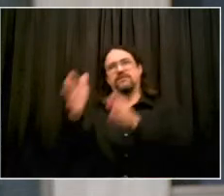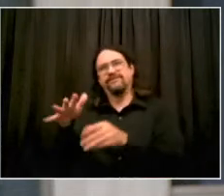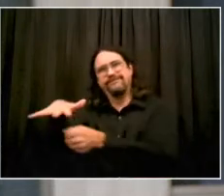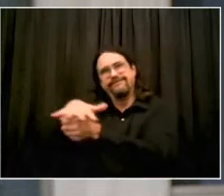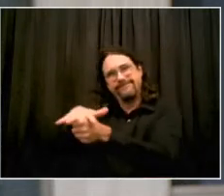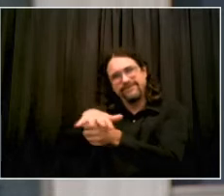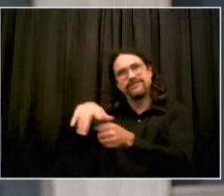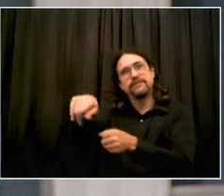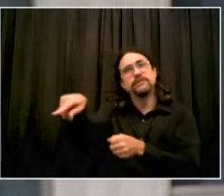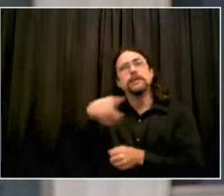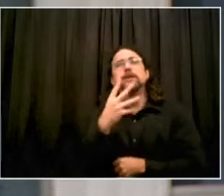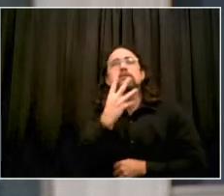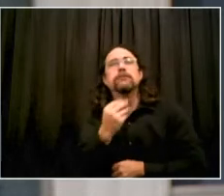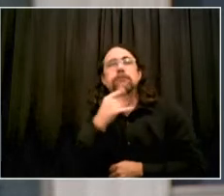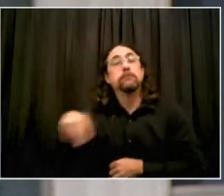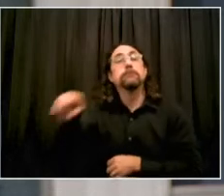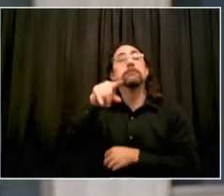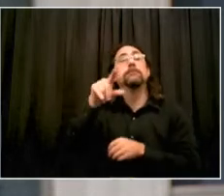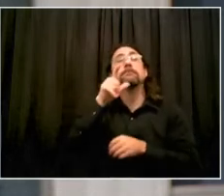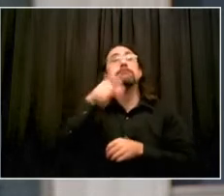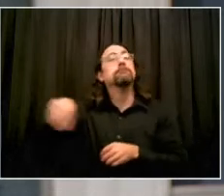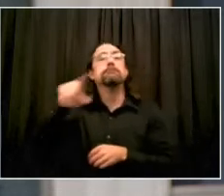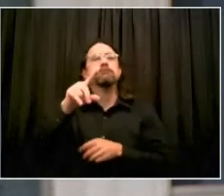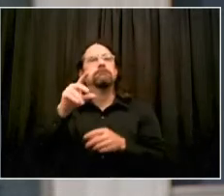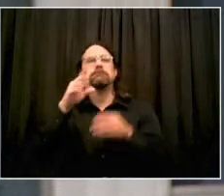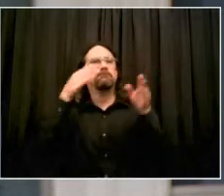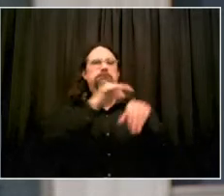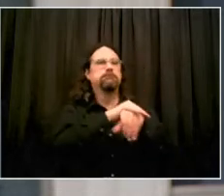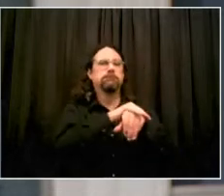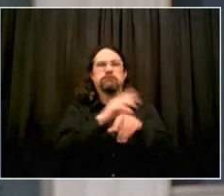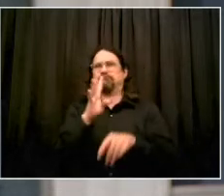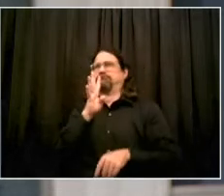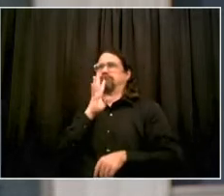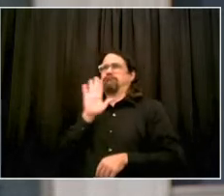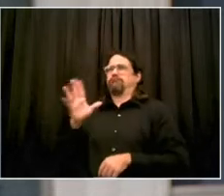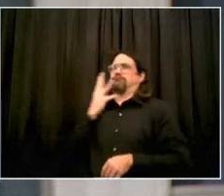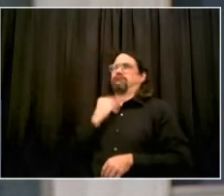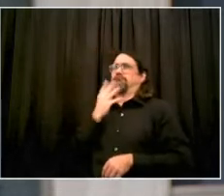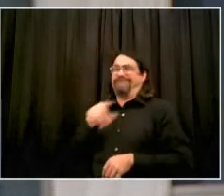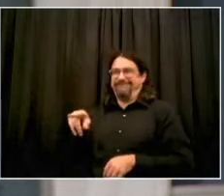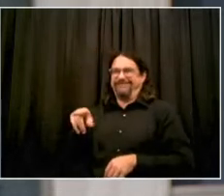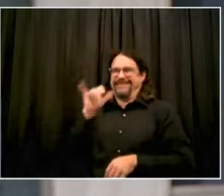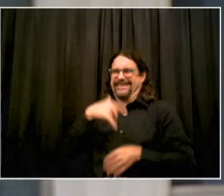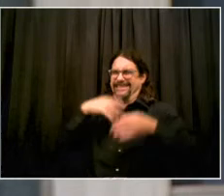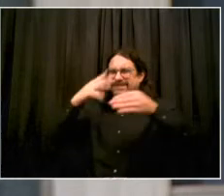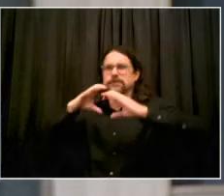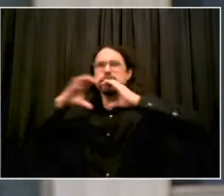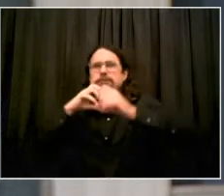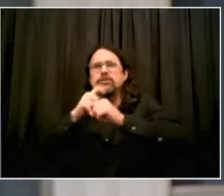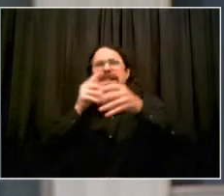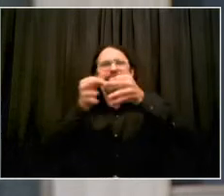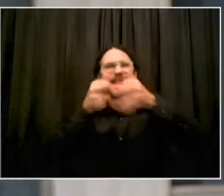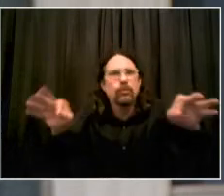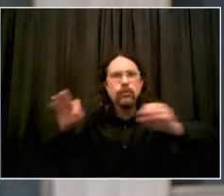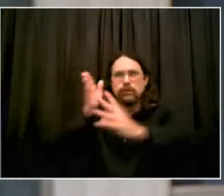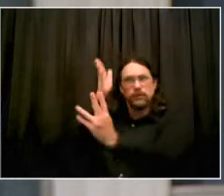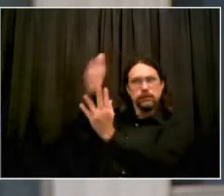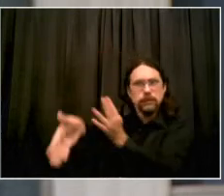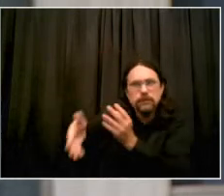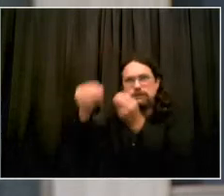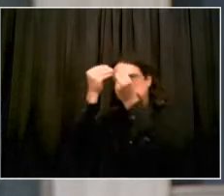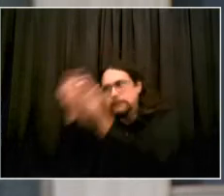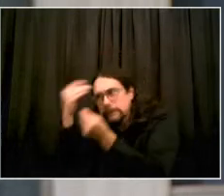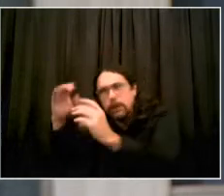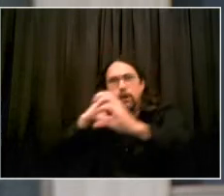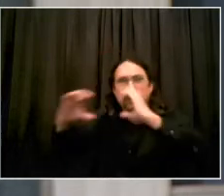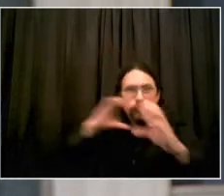community engagement specialists. We have 7 sound trucks out across the cluster area, and we're making robocalls